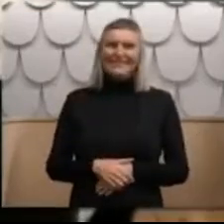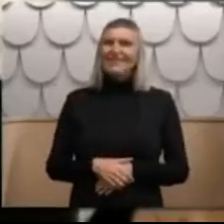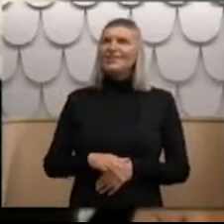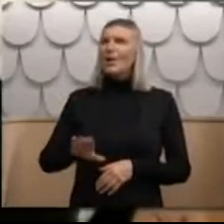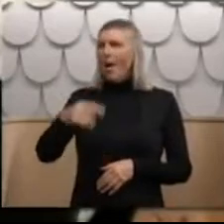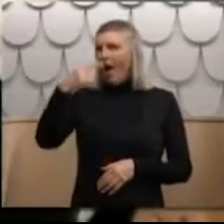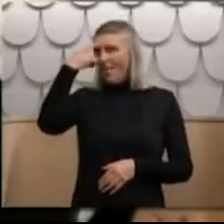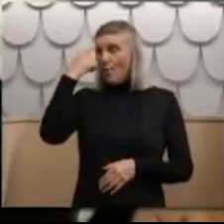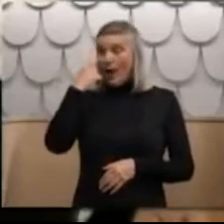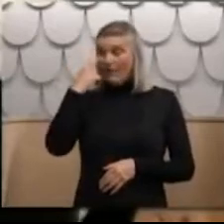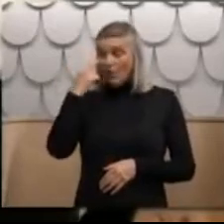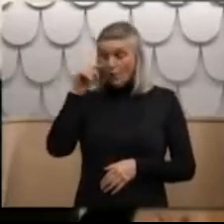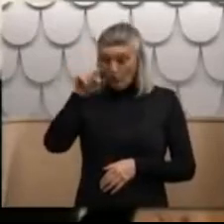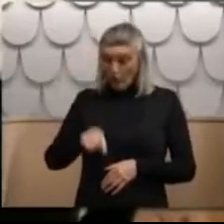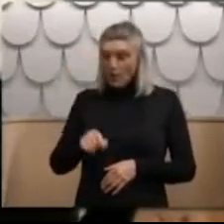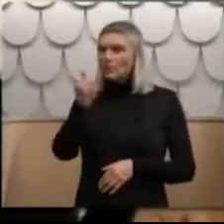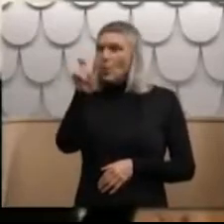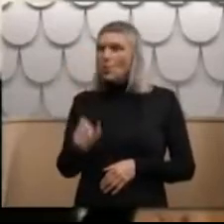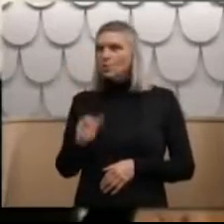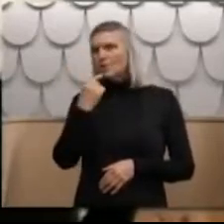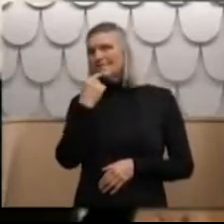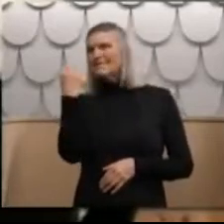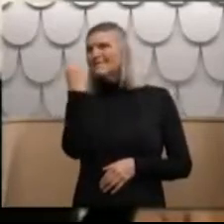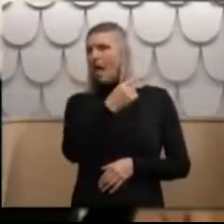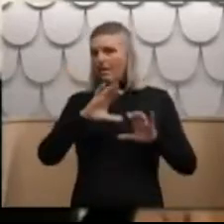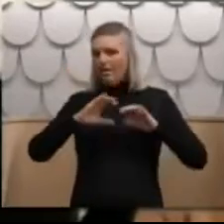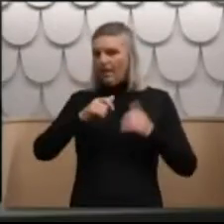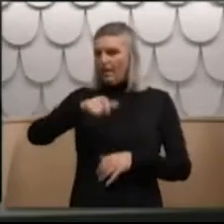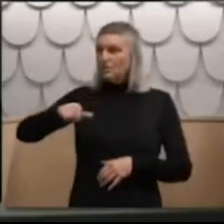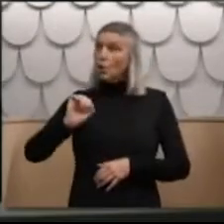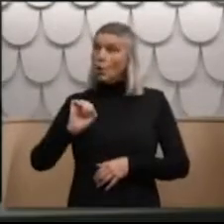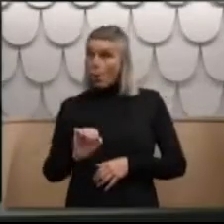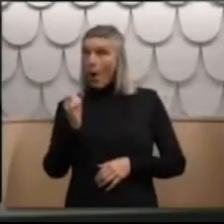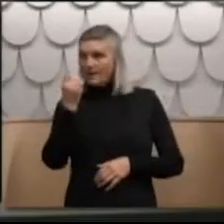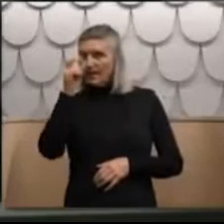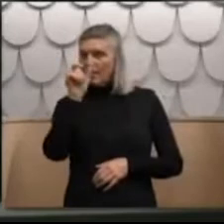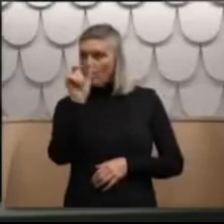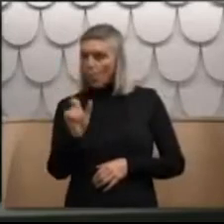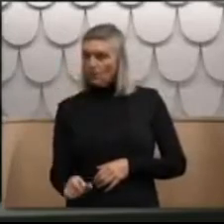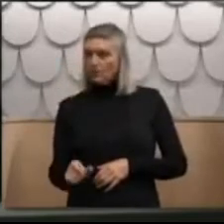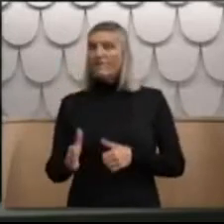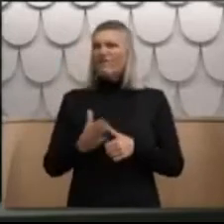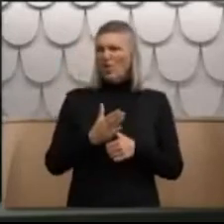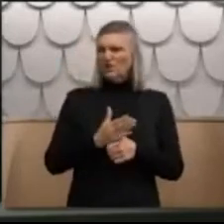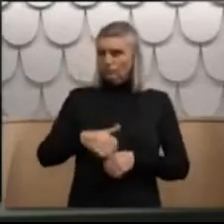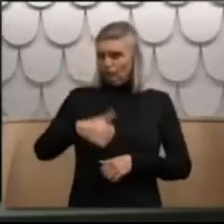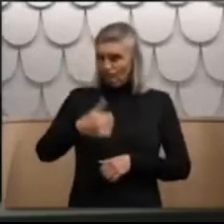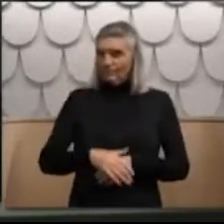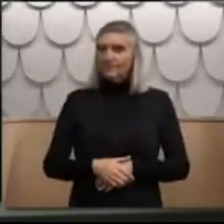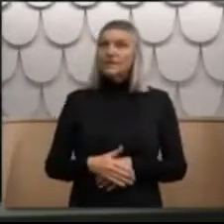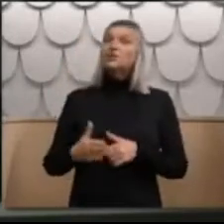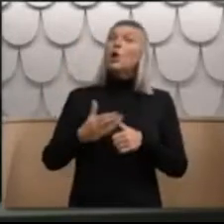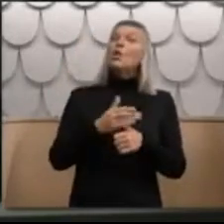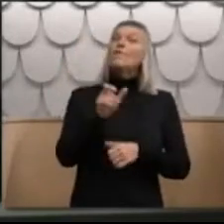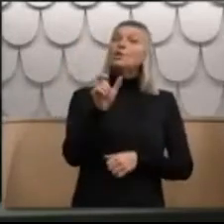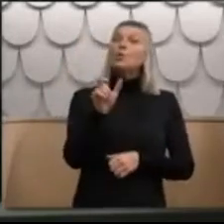have a look at those words so you can tell the commissioners what your understanding of those are first. Oh, yeah. So the first